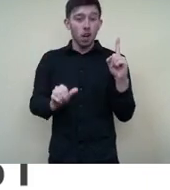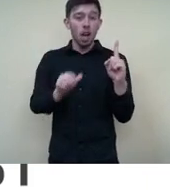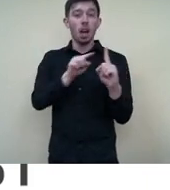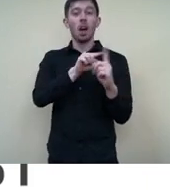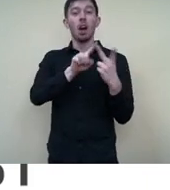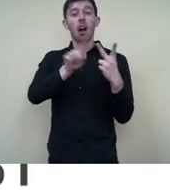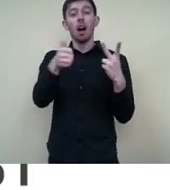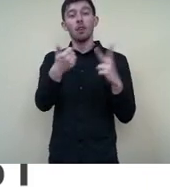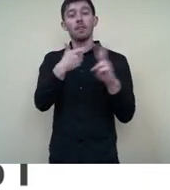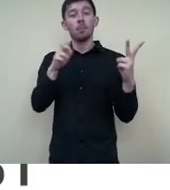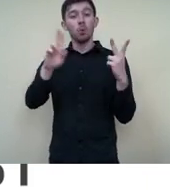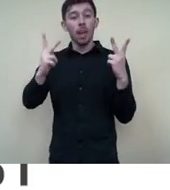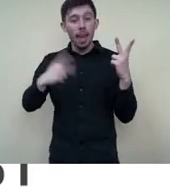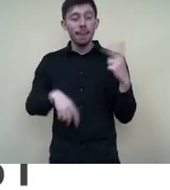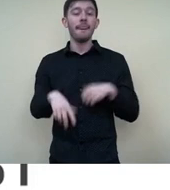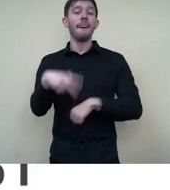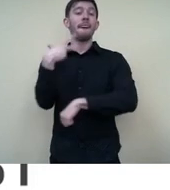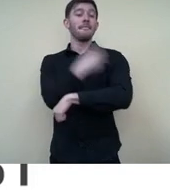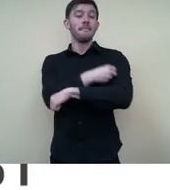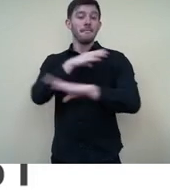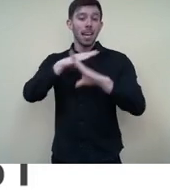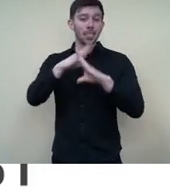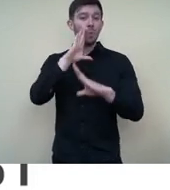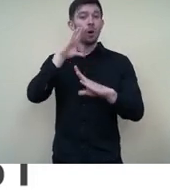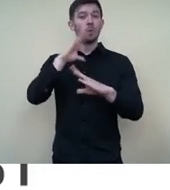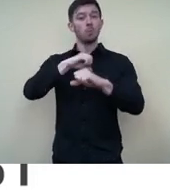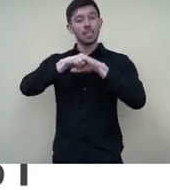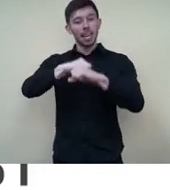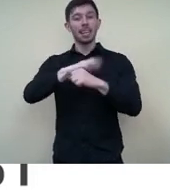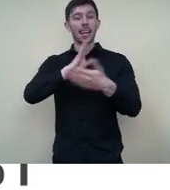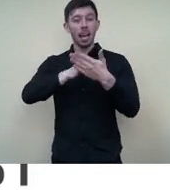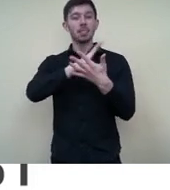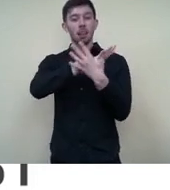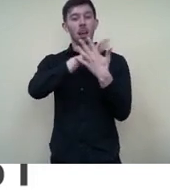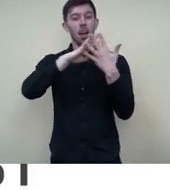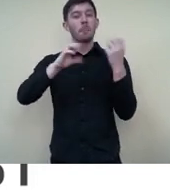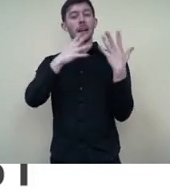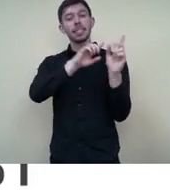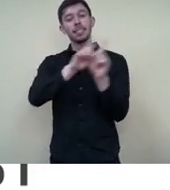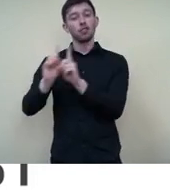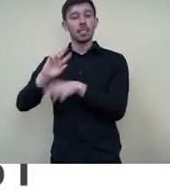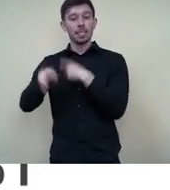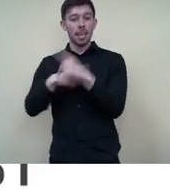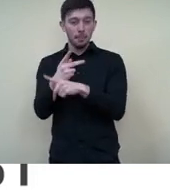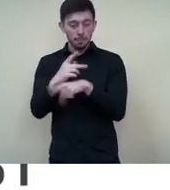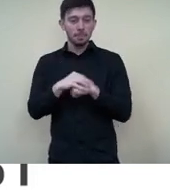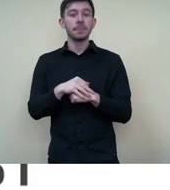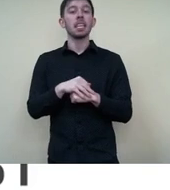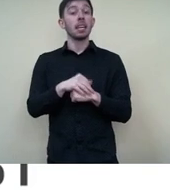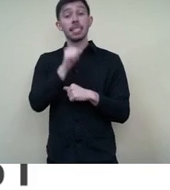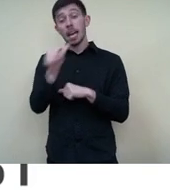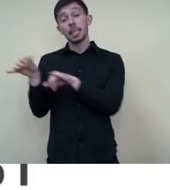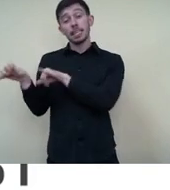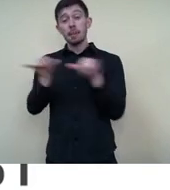the vaccines have been shown to protect against many of the variants. I don't think it's as high as the original strain of COVID-19, but it's still protective and it's